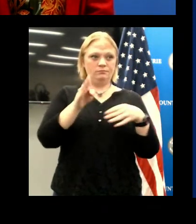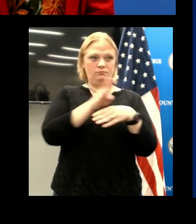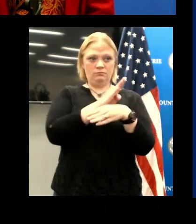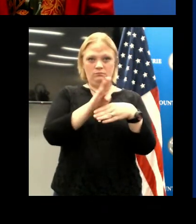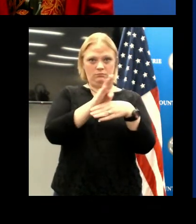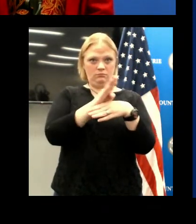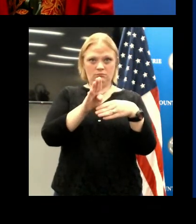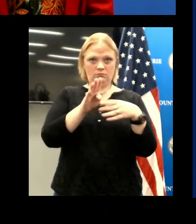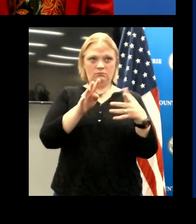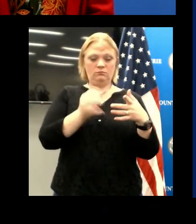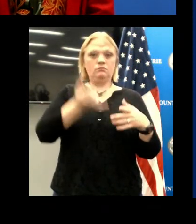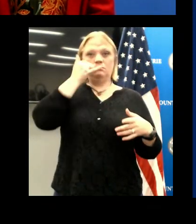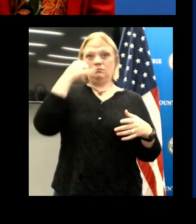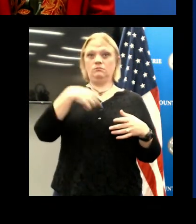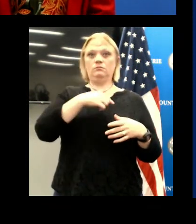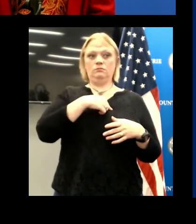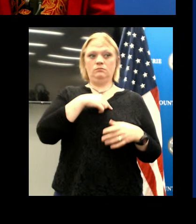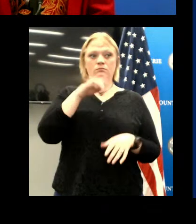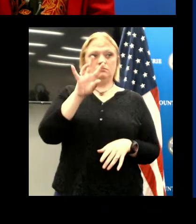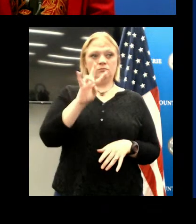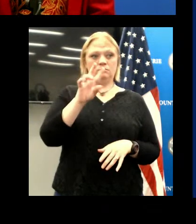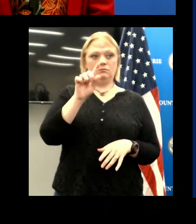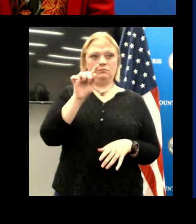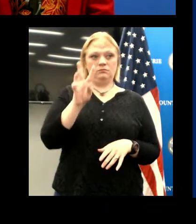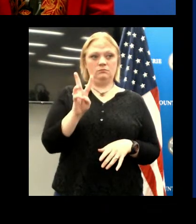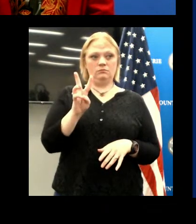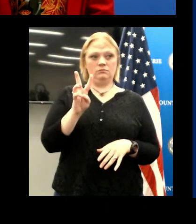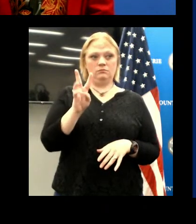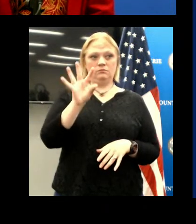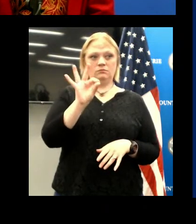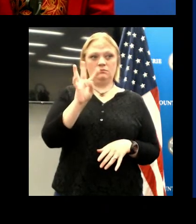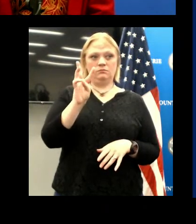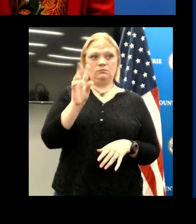businesses, you can give us a call at